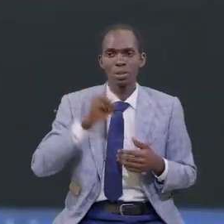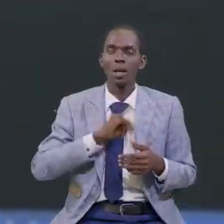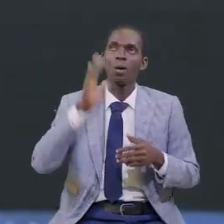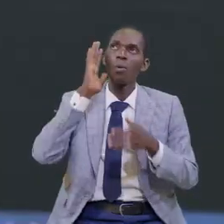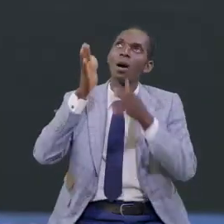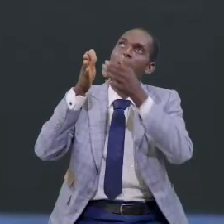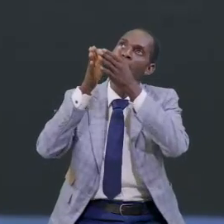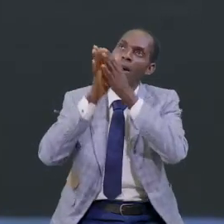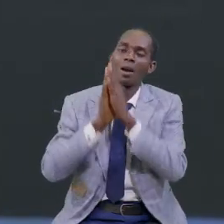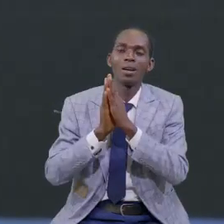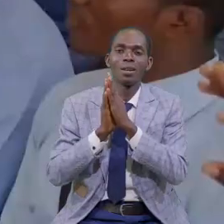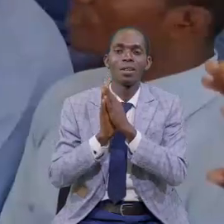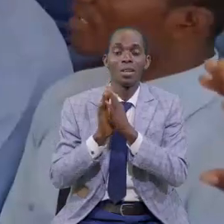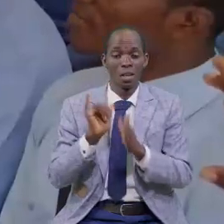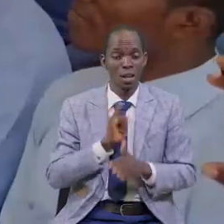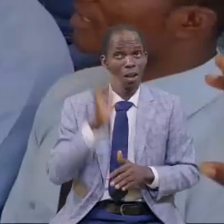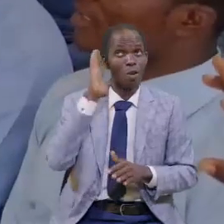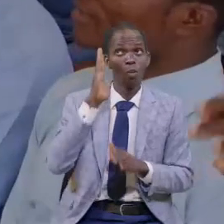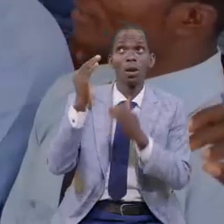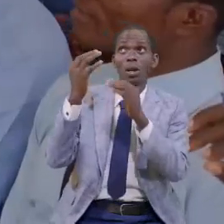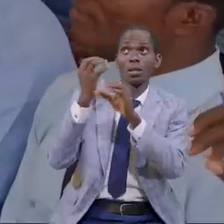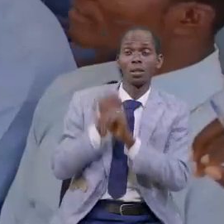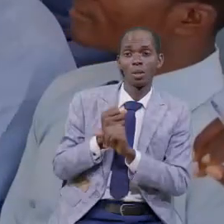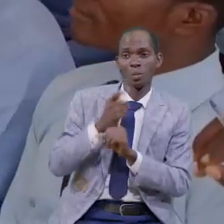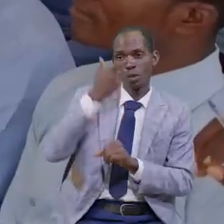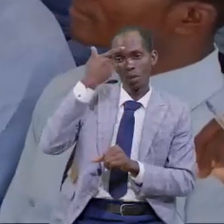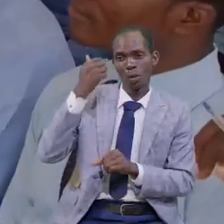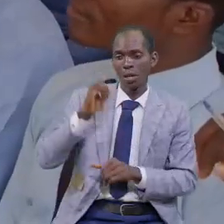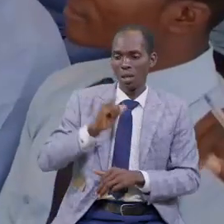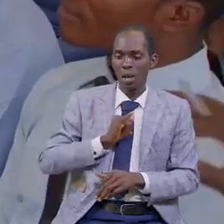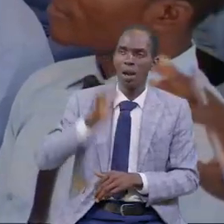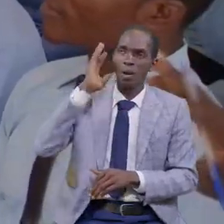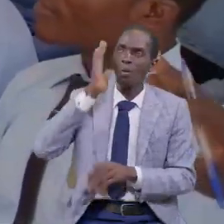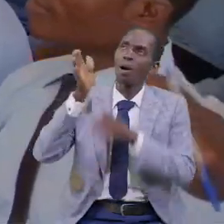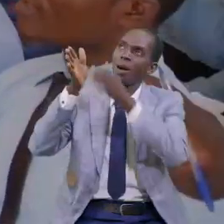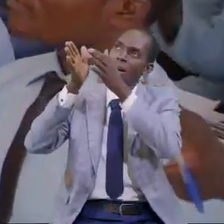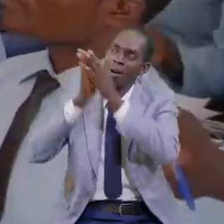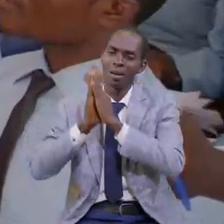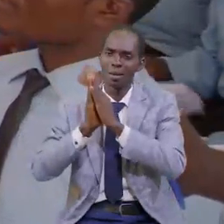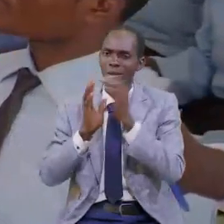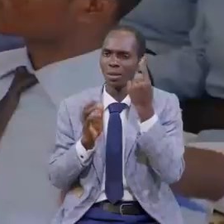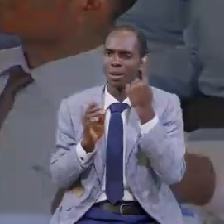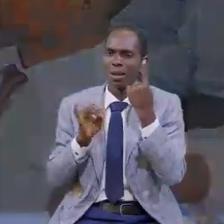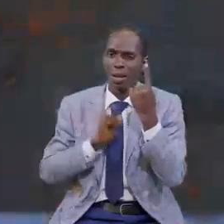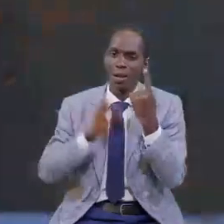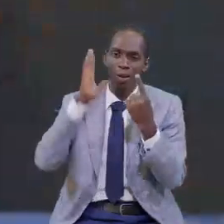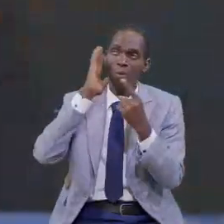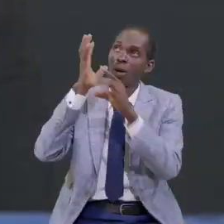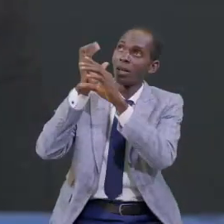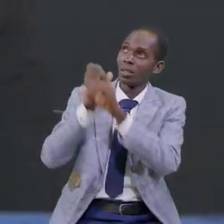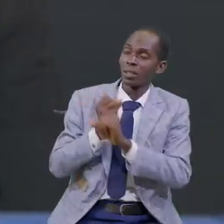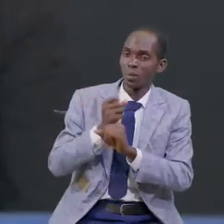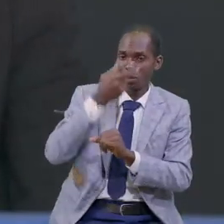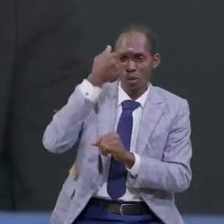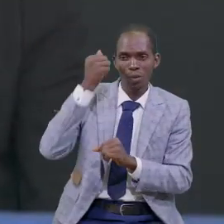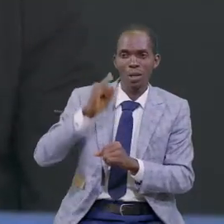Because I will ask. Because I will ask. The Lord grant you